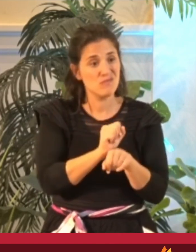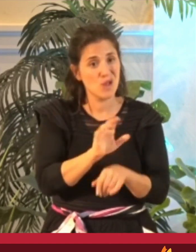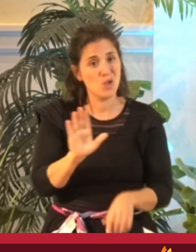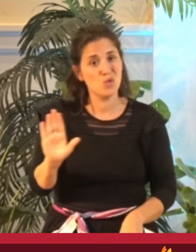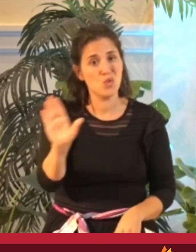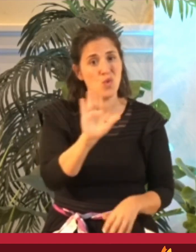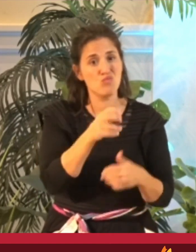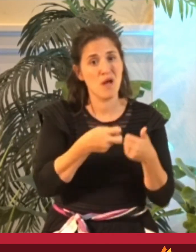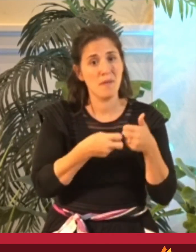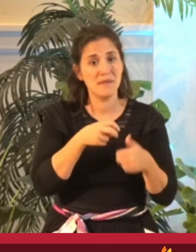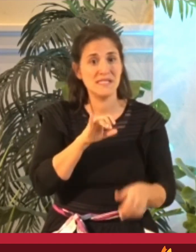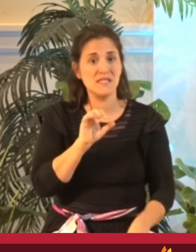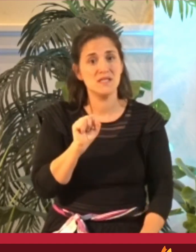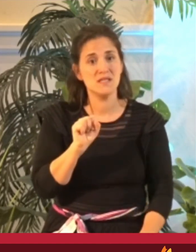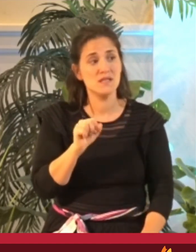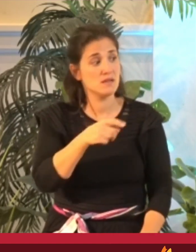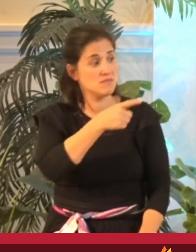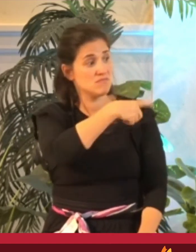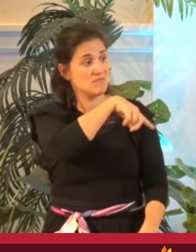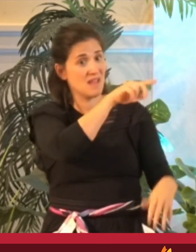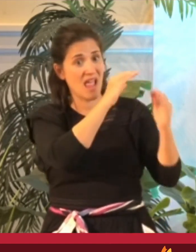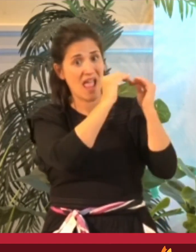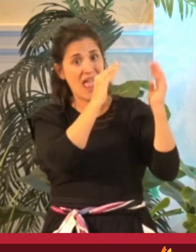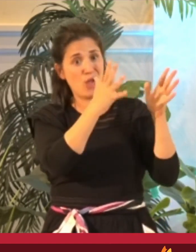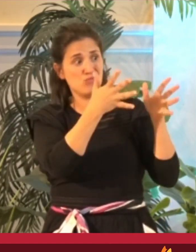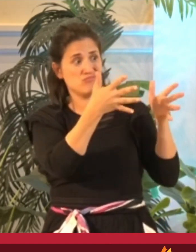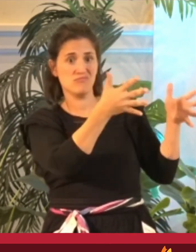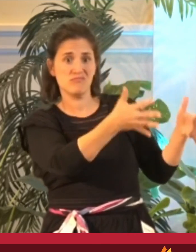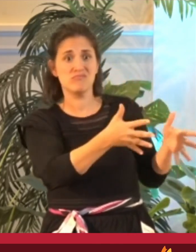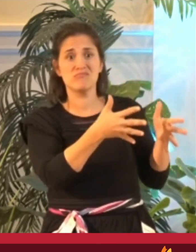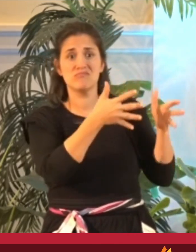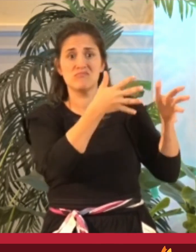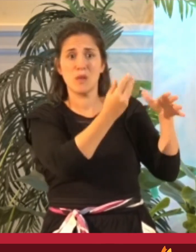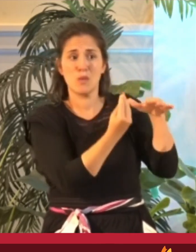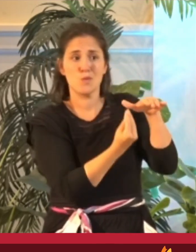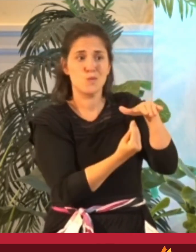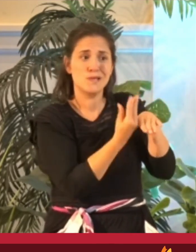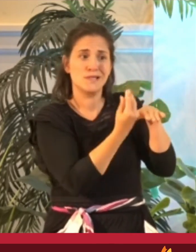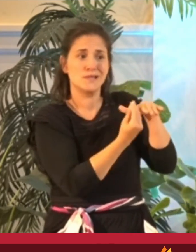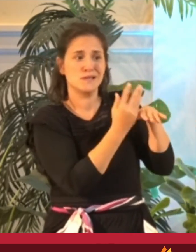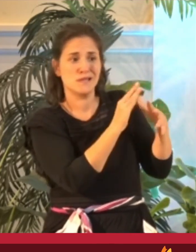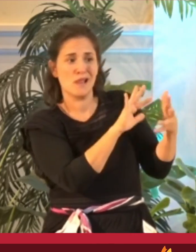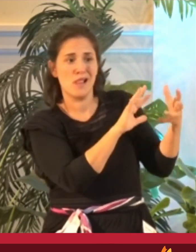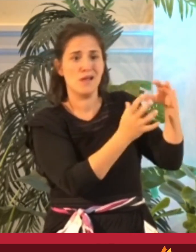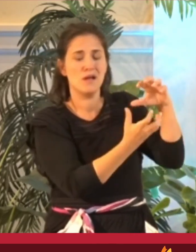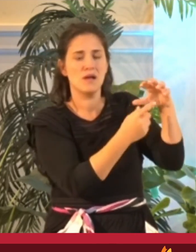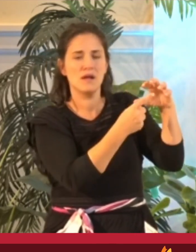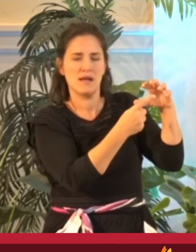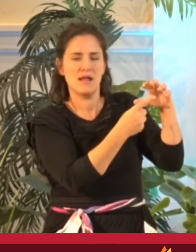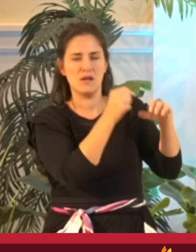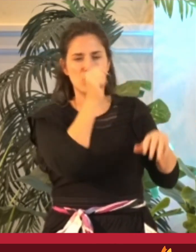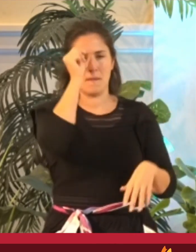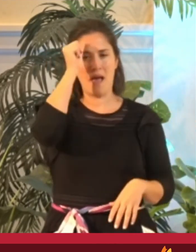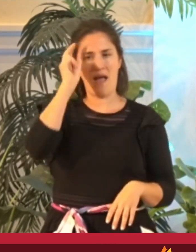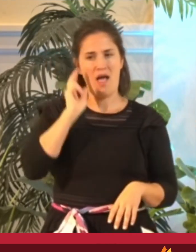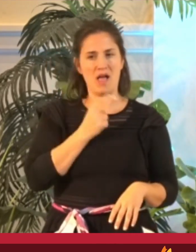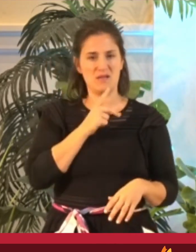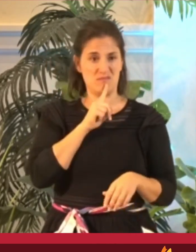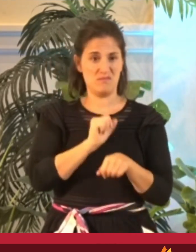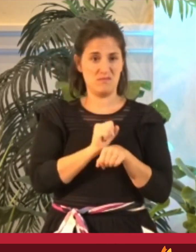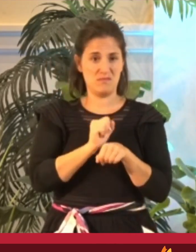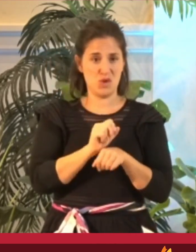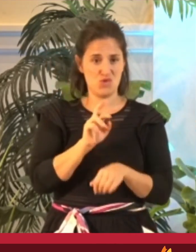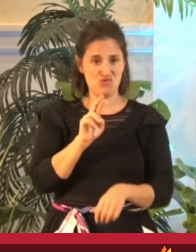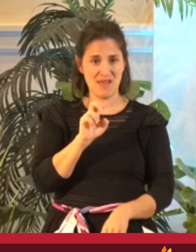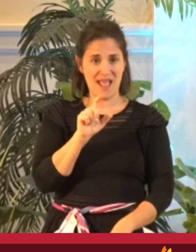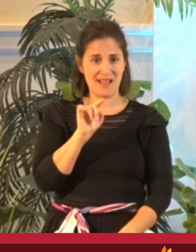The overgrown weeds and the forgotten house remind us of a stark reality. When we